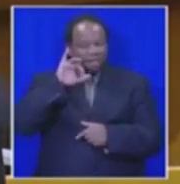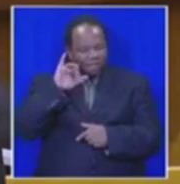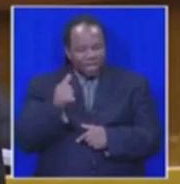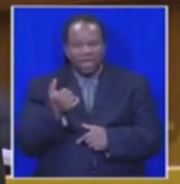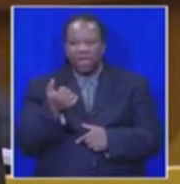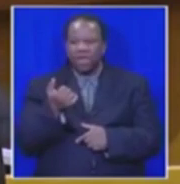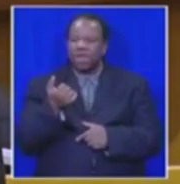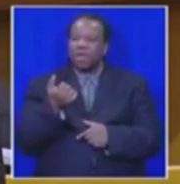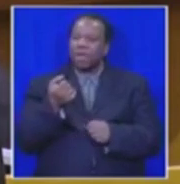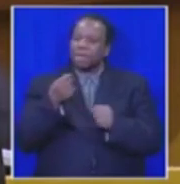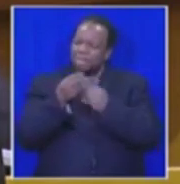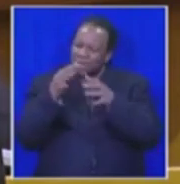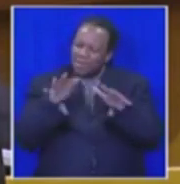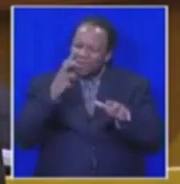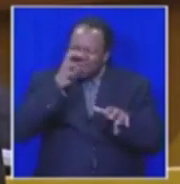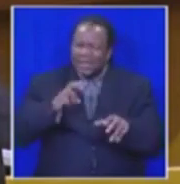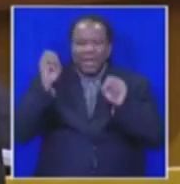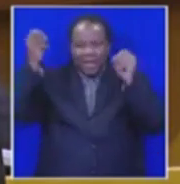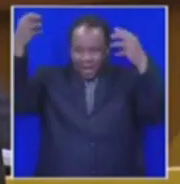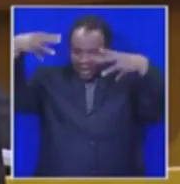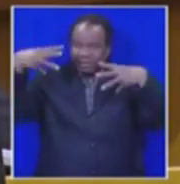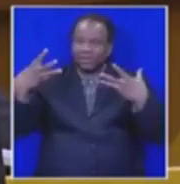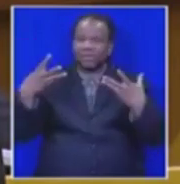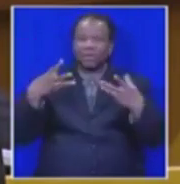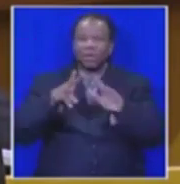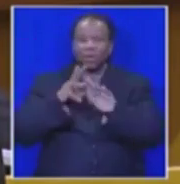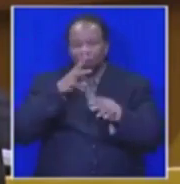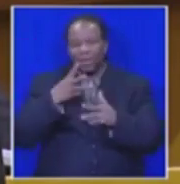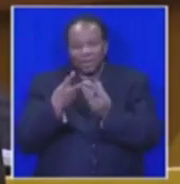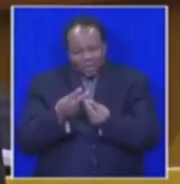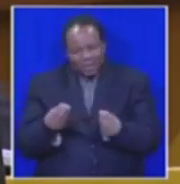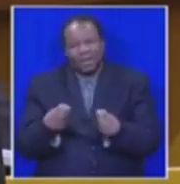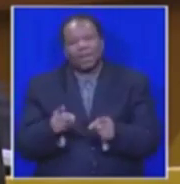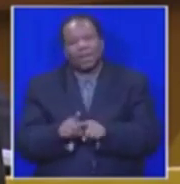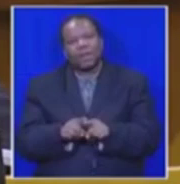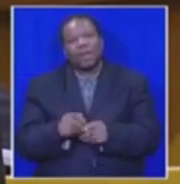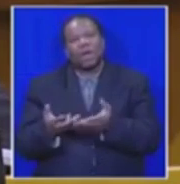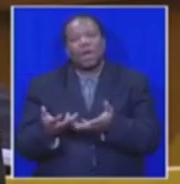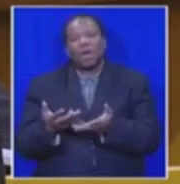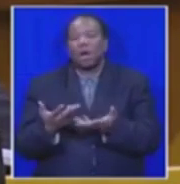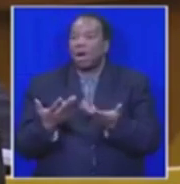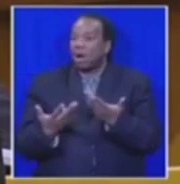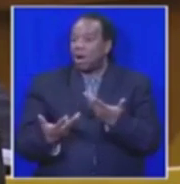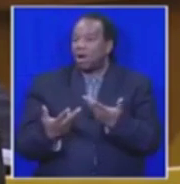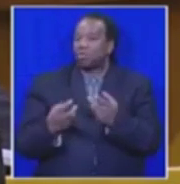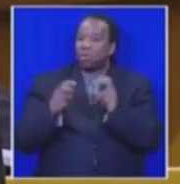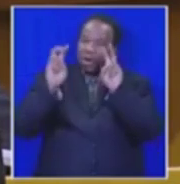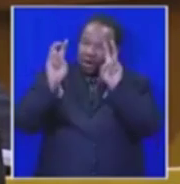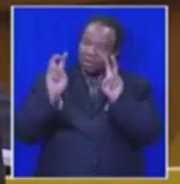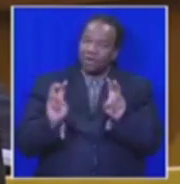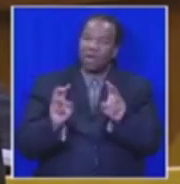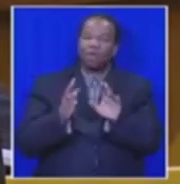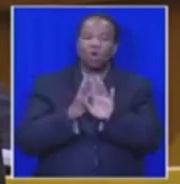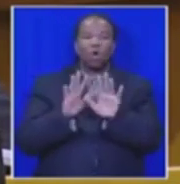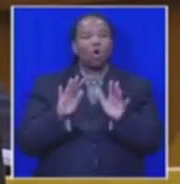with that issue to conclude. I think we have been able to electrify or bring